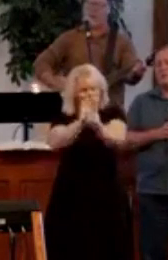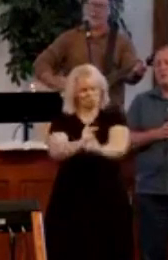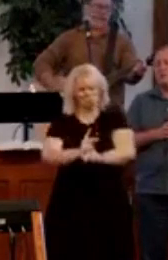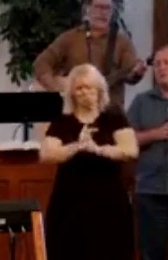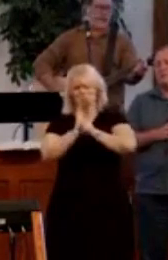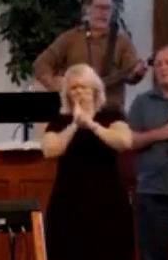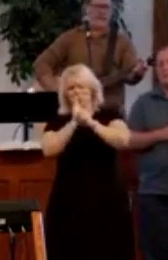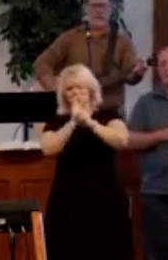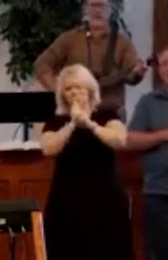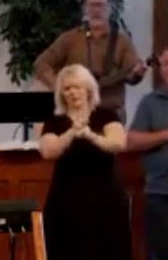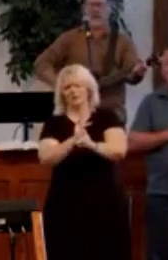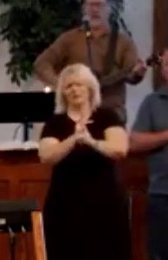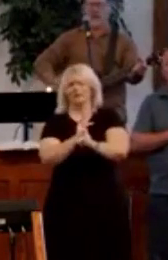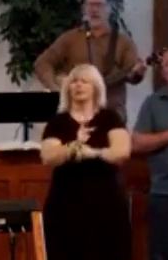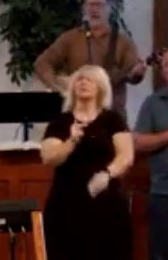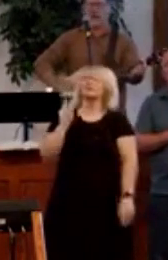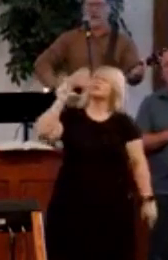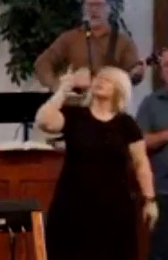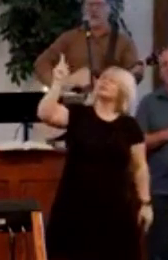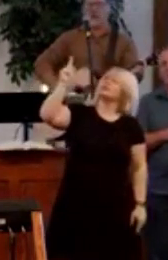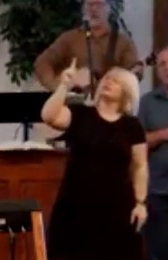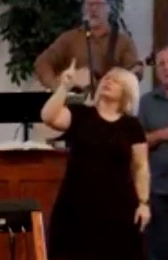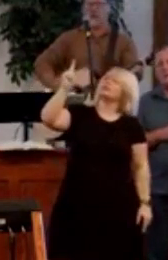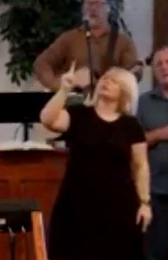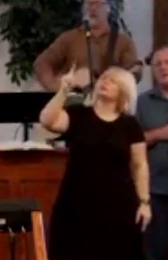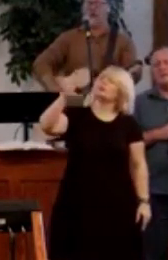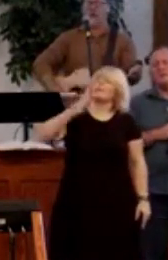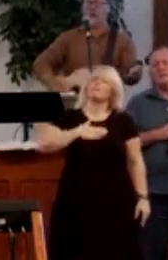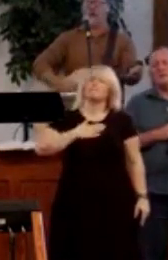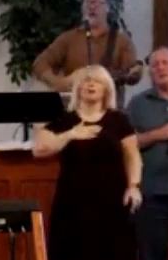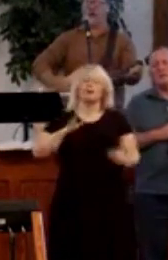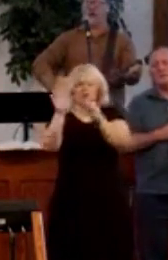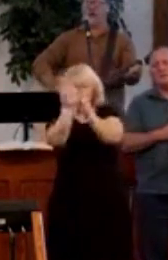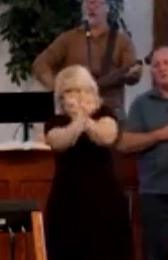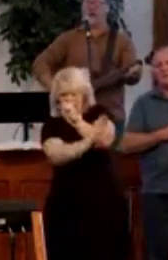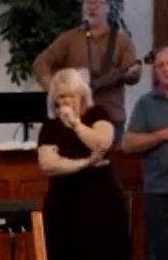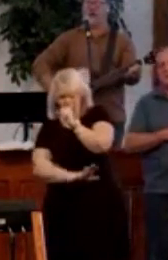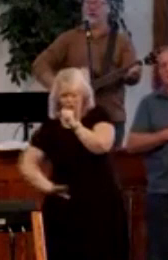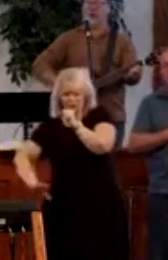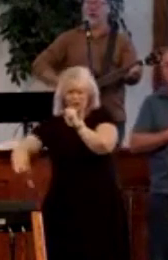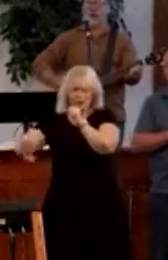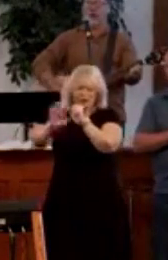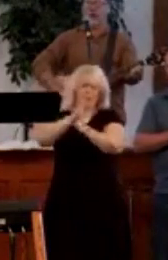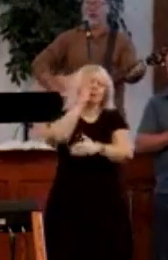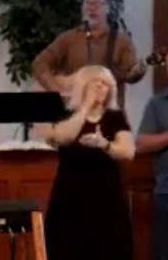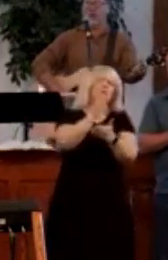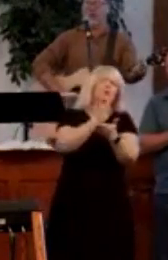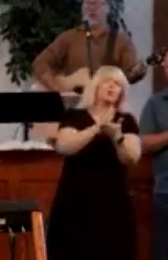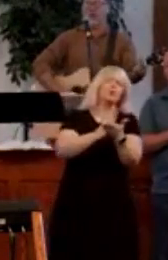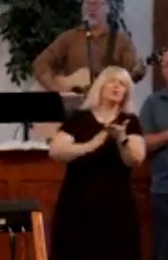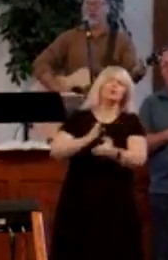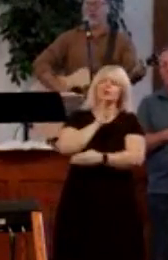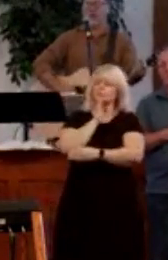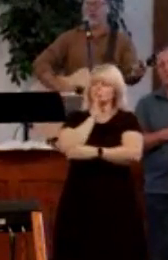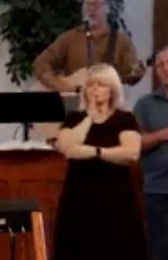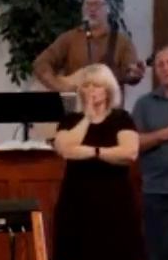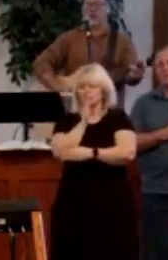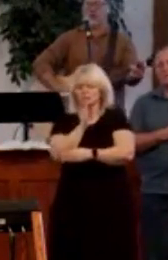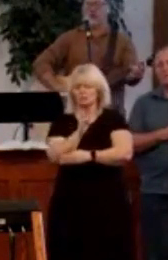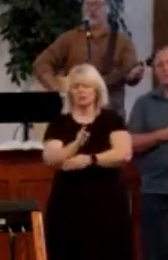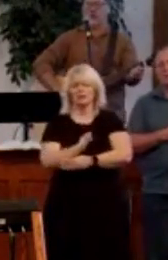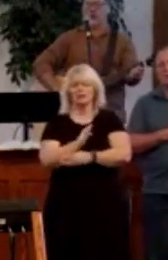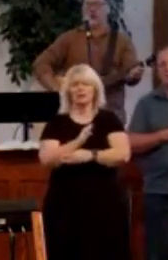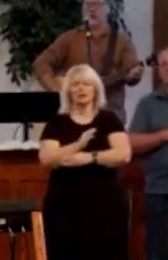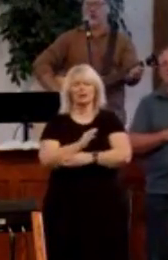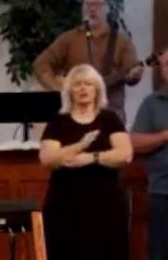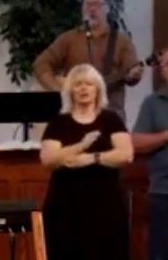secures. He will my shield and portion